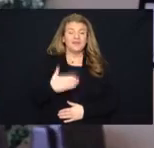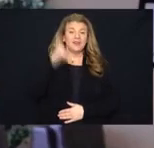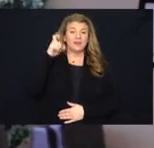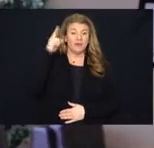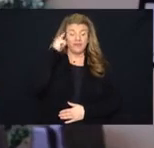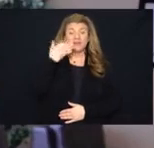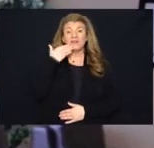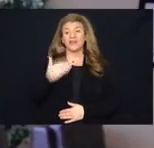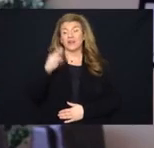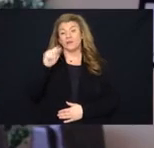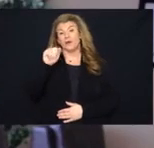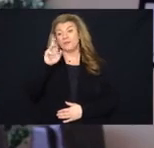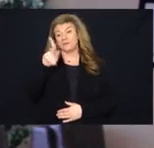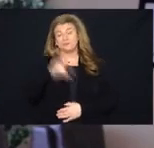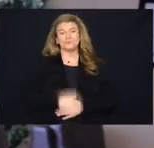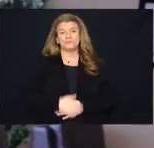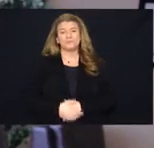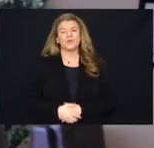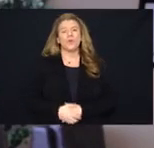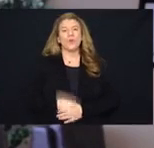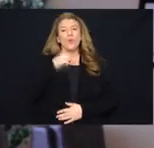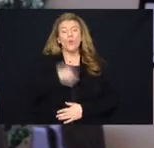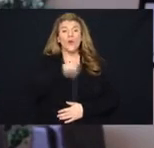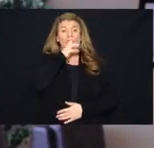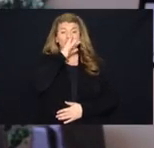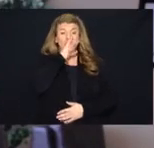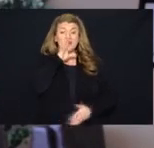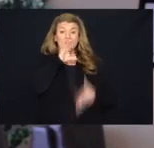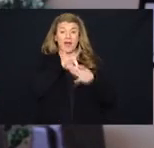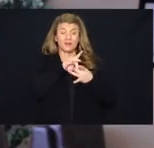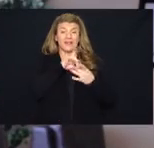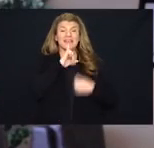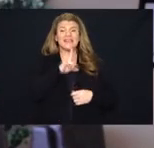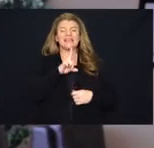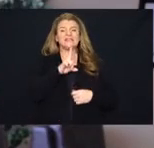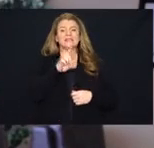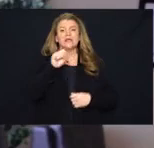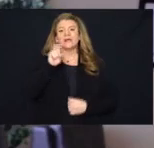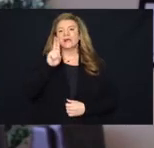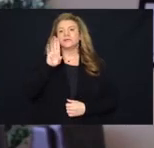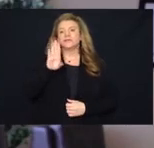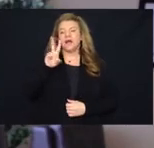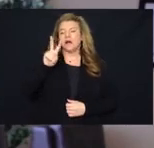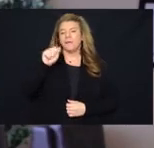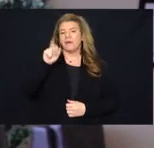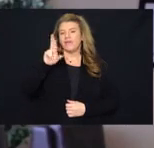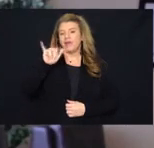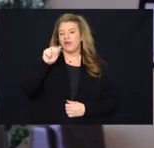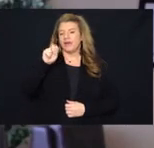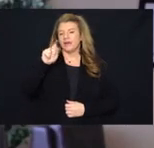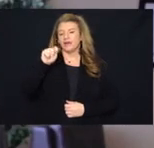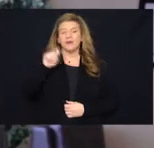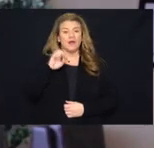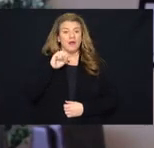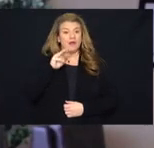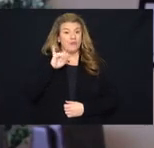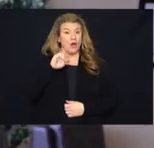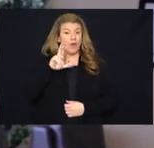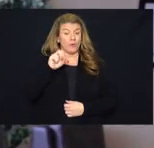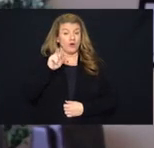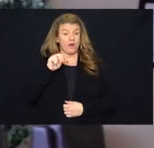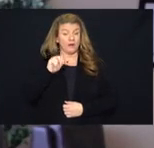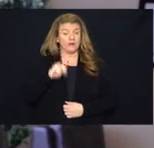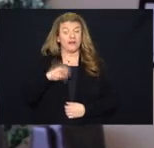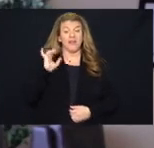Mark. Well, what you're speaking of, Mark, is a subvariant of the Omicron virus, the